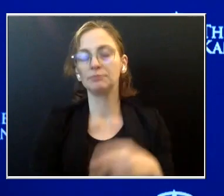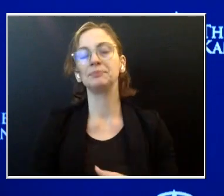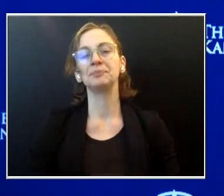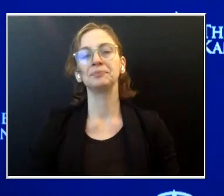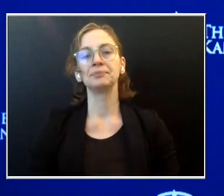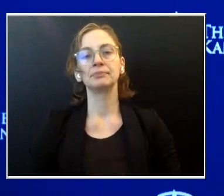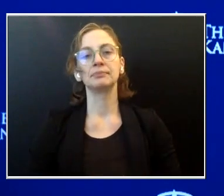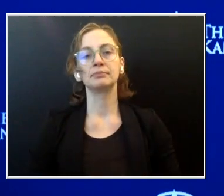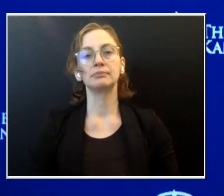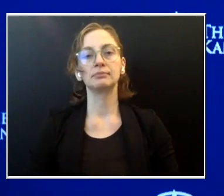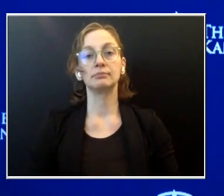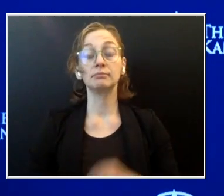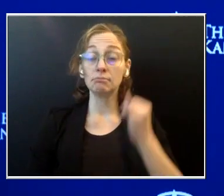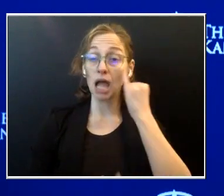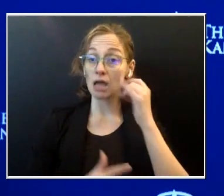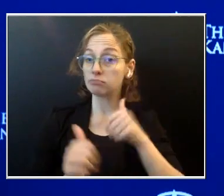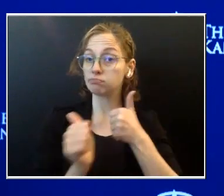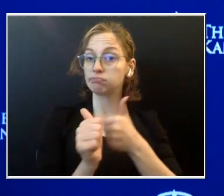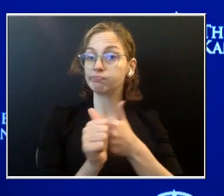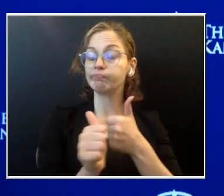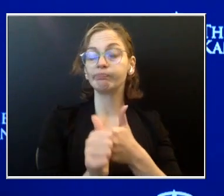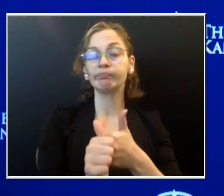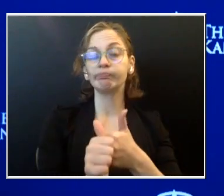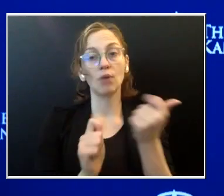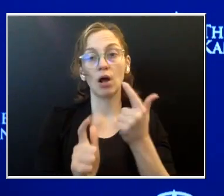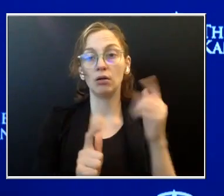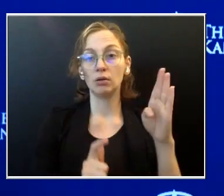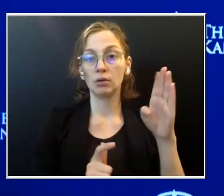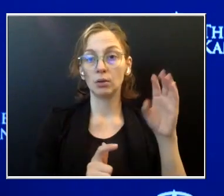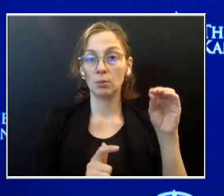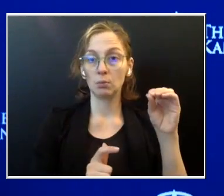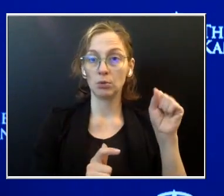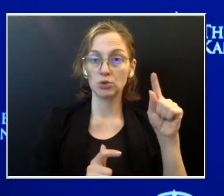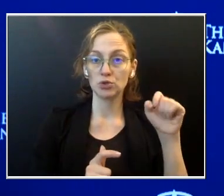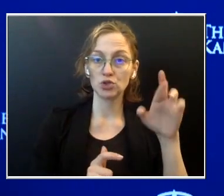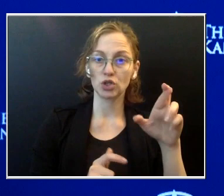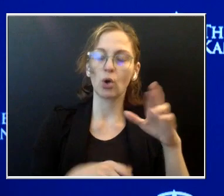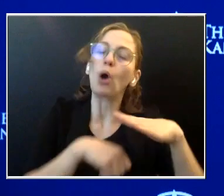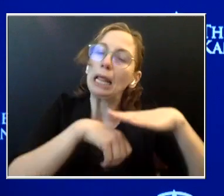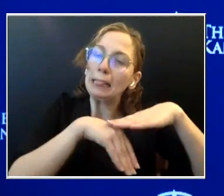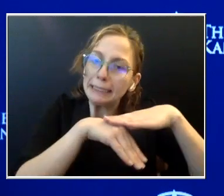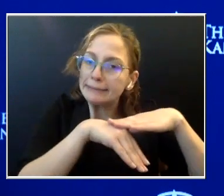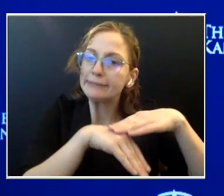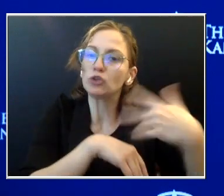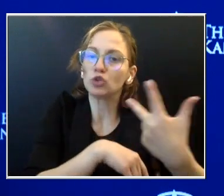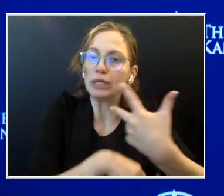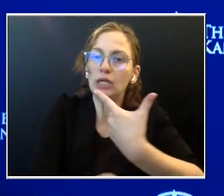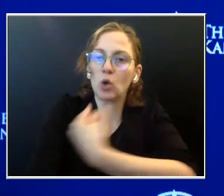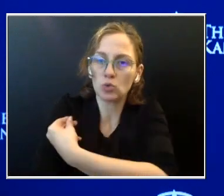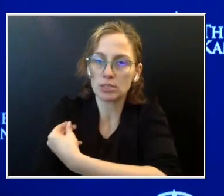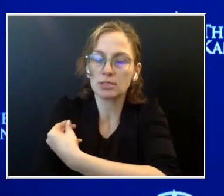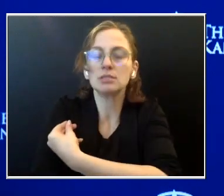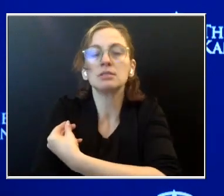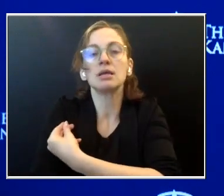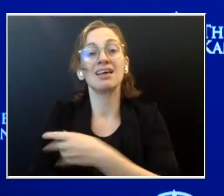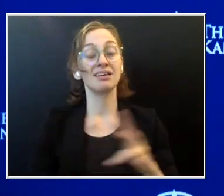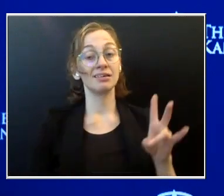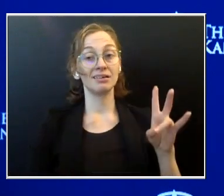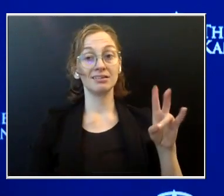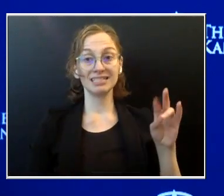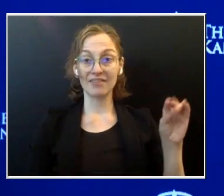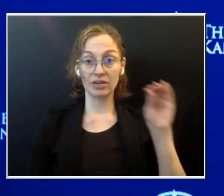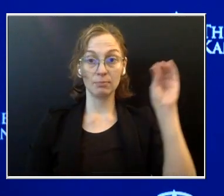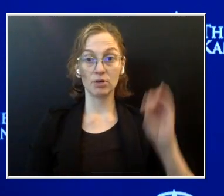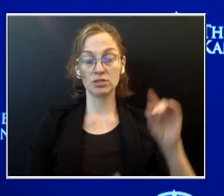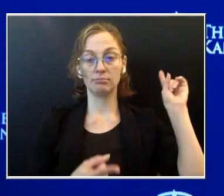date on your vaccination, meaning you've received at least 3 doses, there was about a 70% reduction in the risk of getting